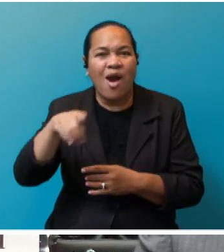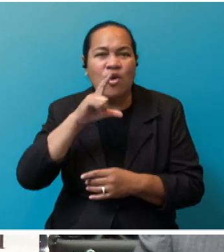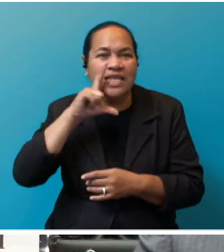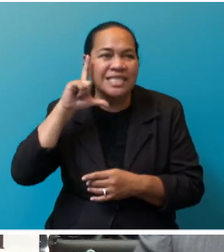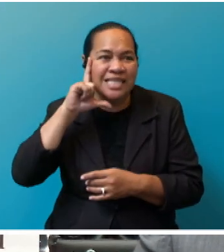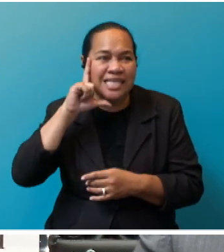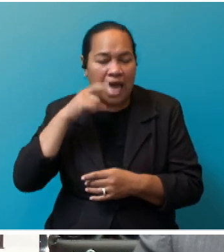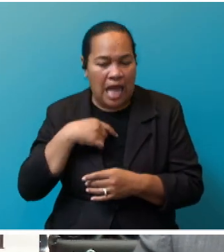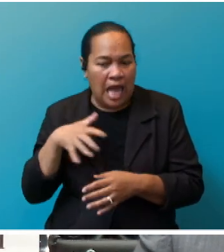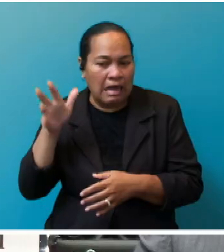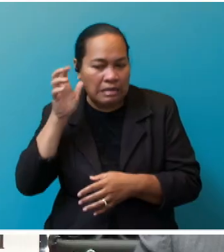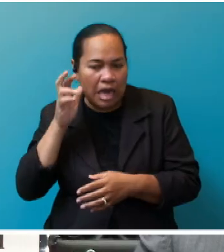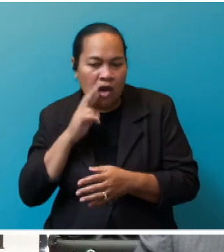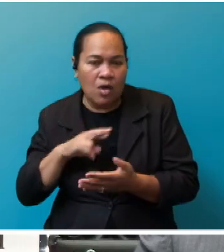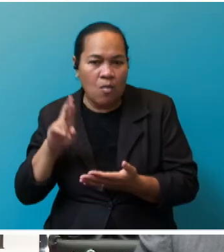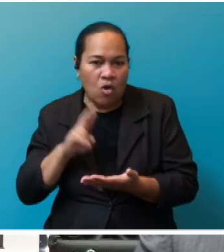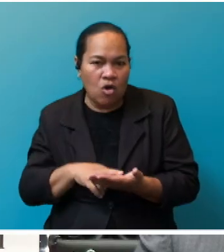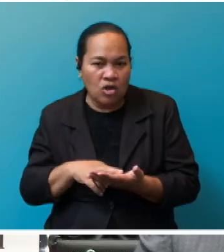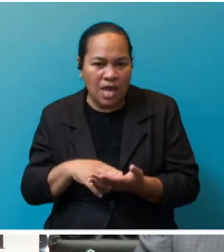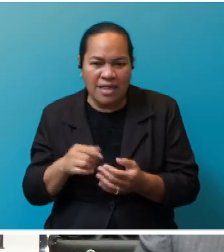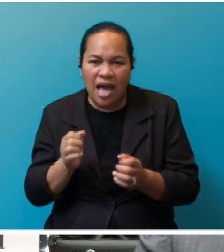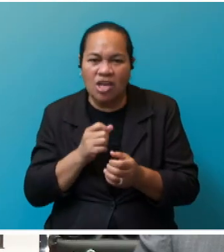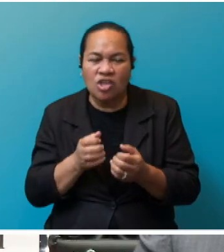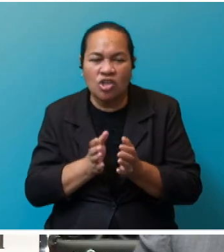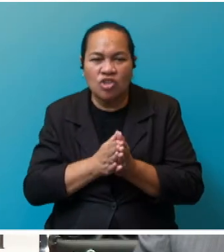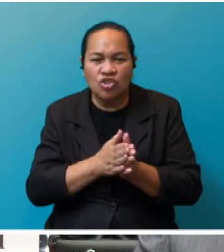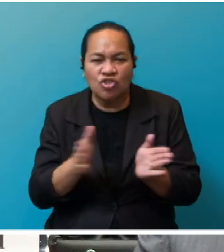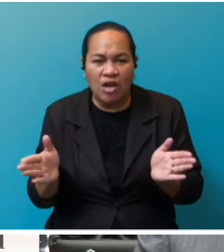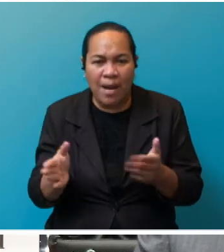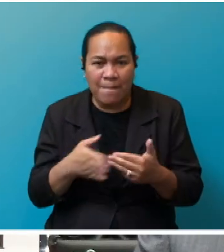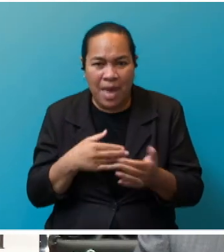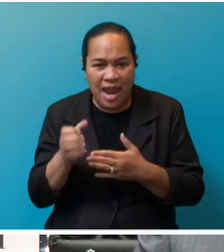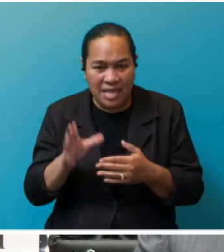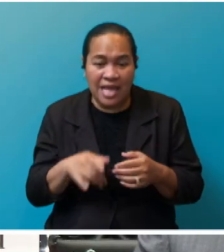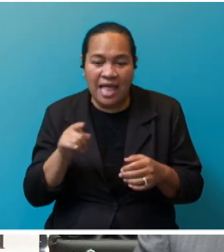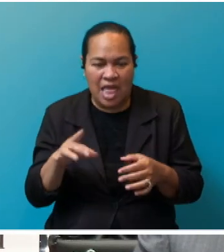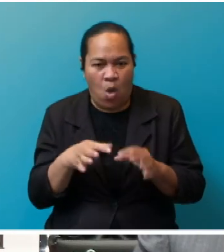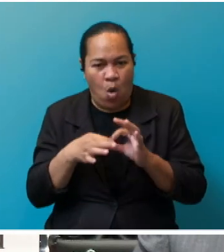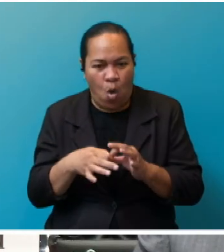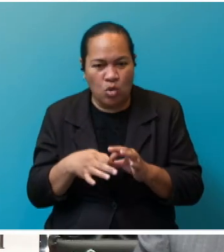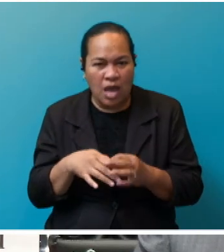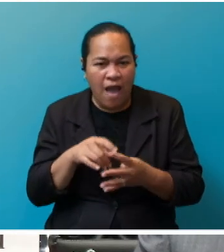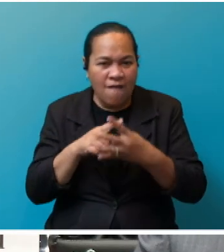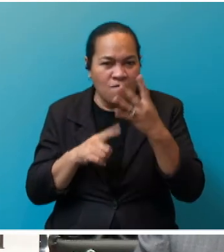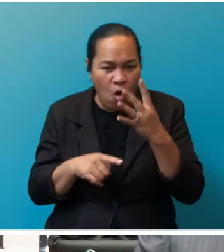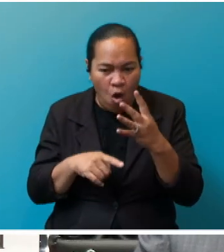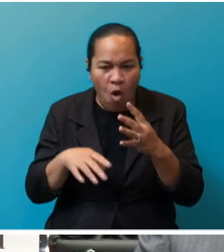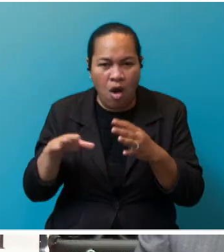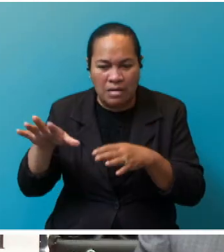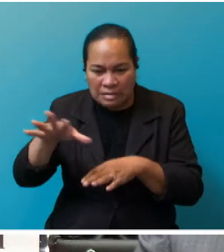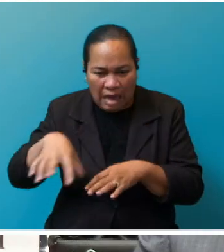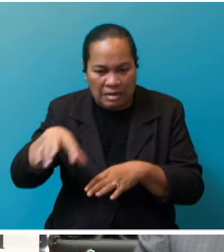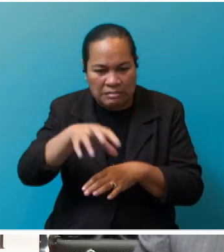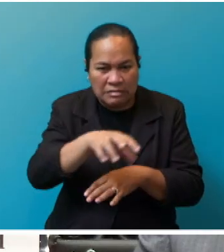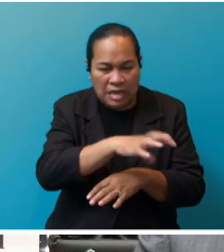I got a report from the General Manager of Marriott. As you know, Marriott operates 4 properties. That's Marriott